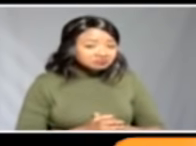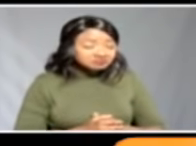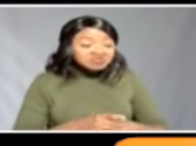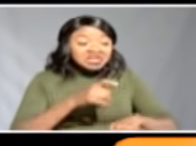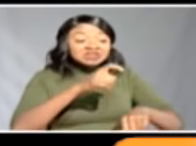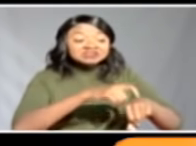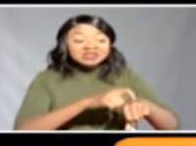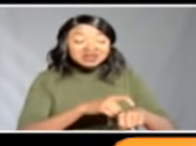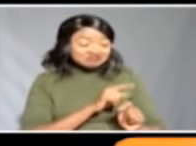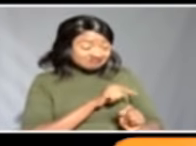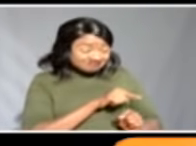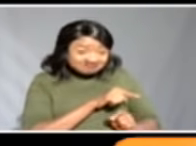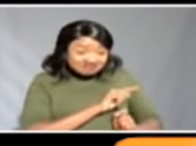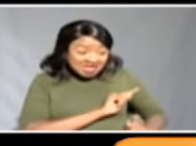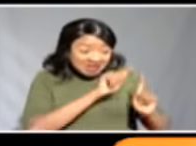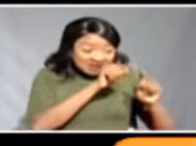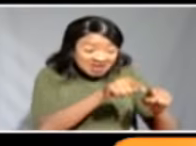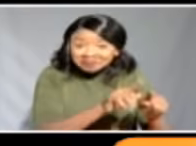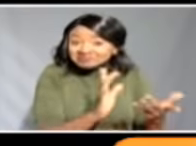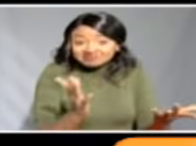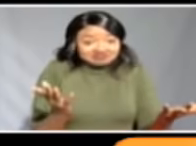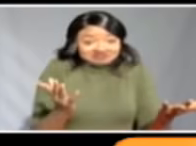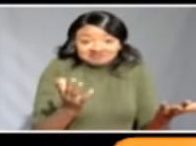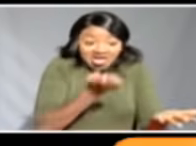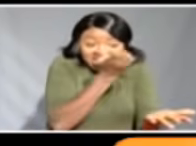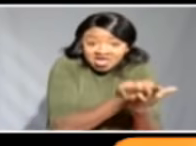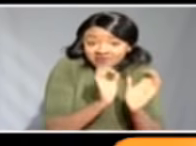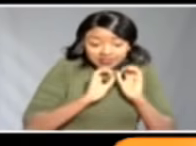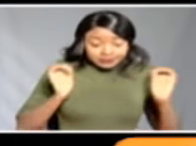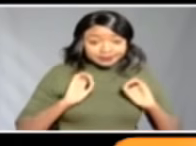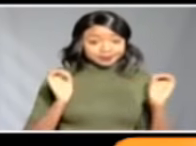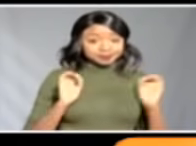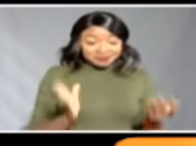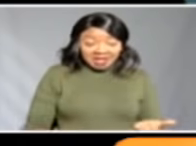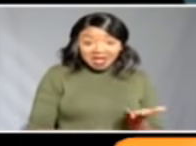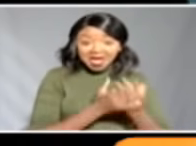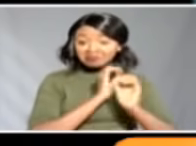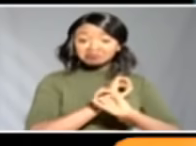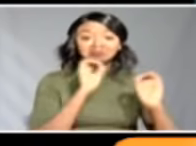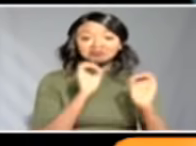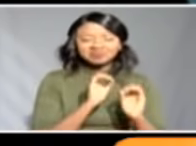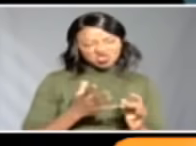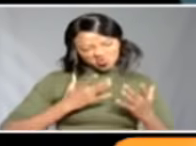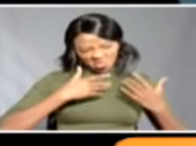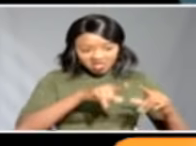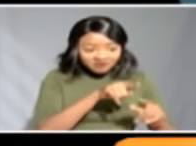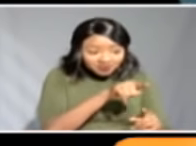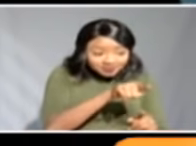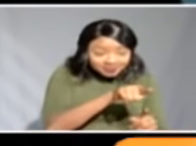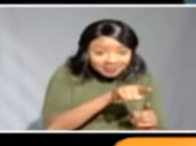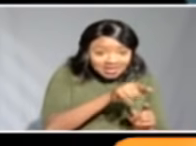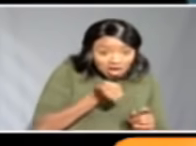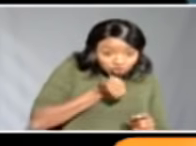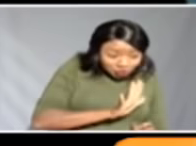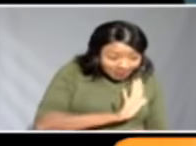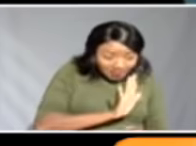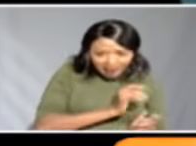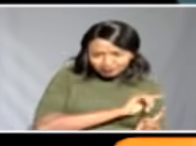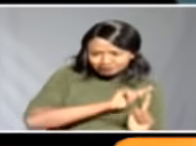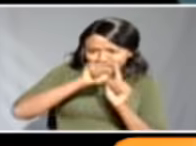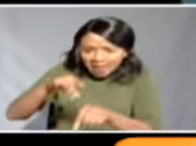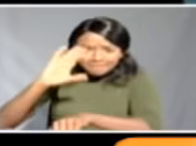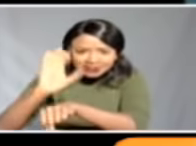ukikuja nayo hapa hakuna evidence ile itakusaidia. Wewe wacha mtoto aende church,